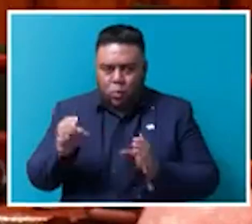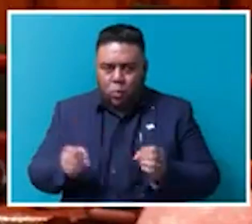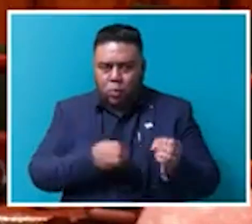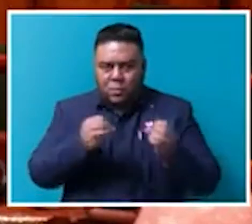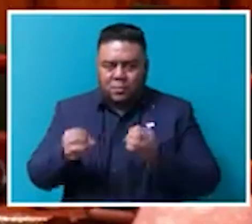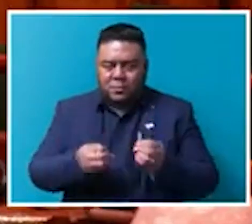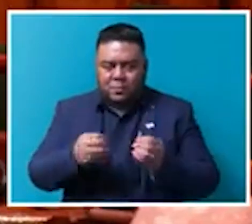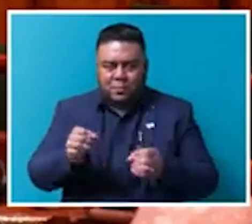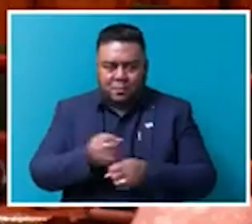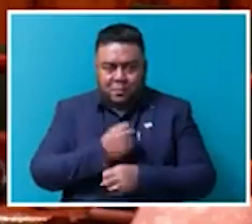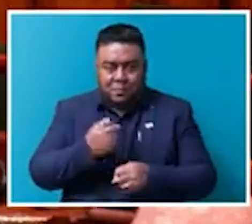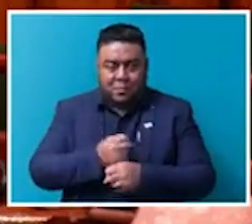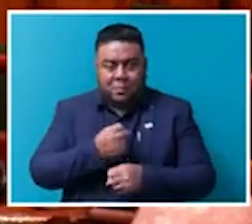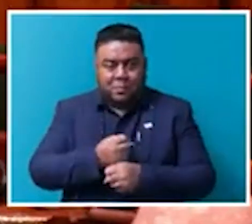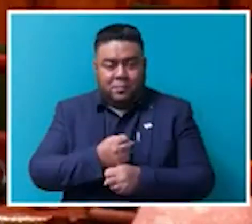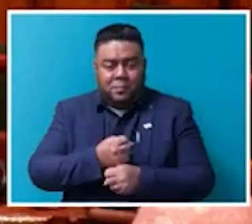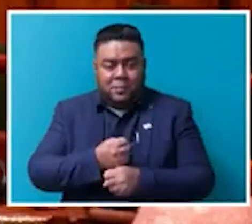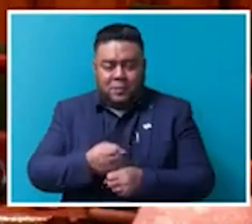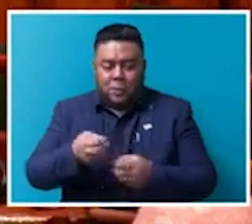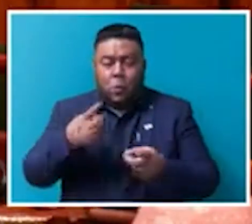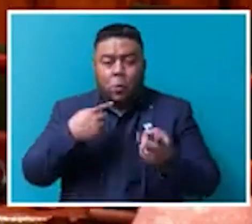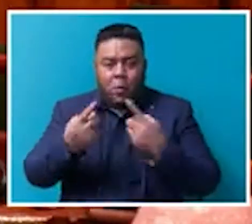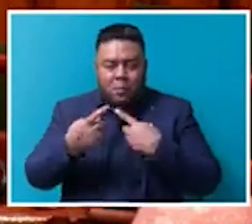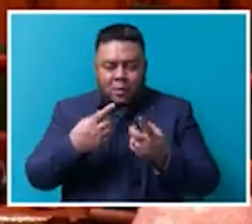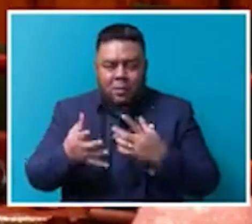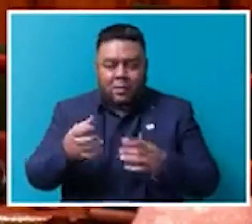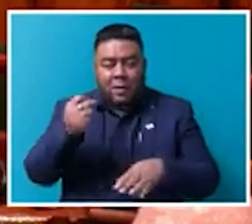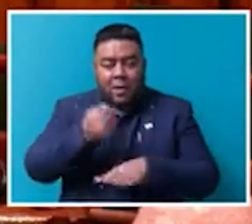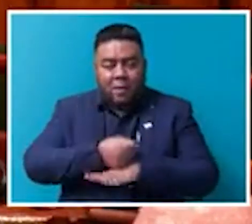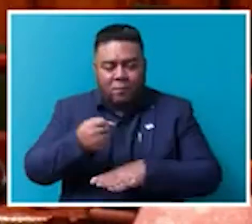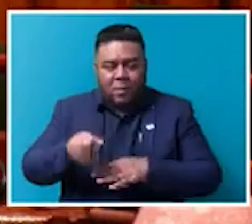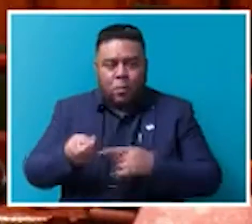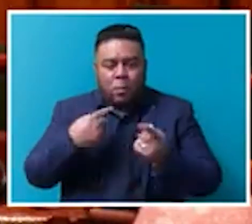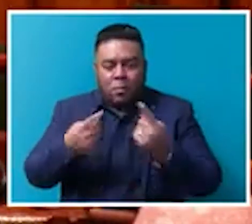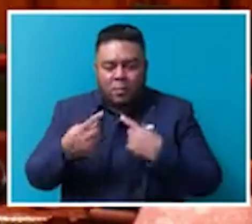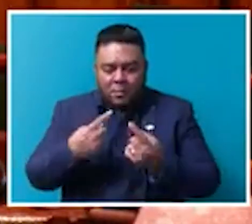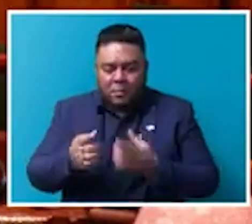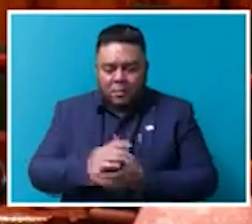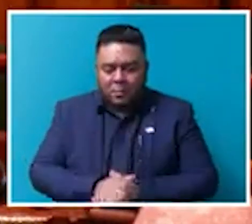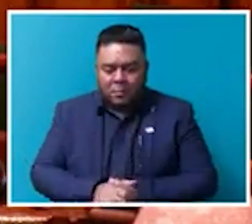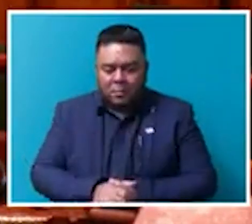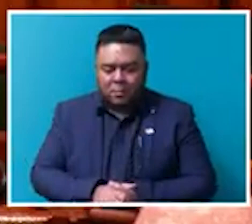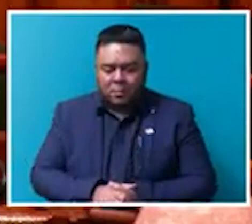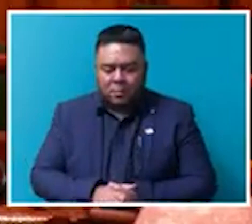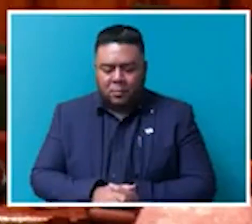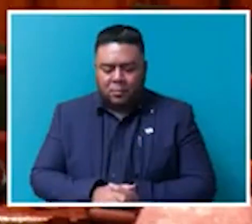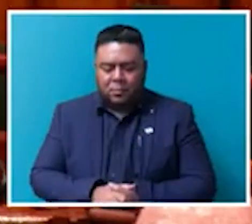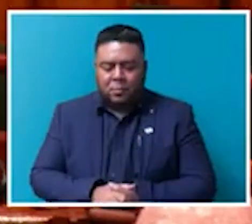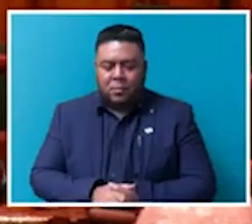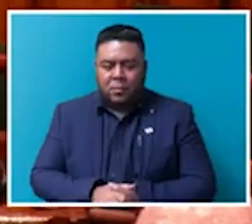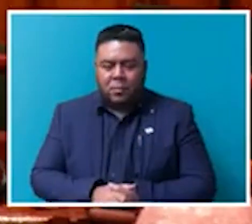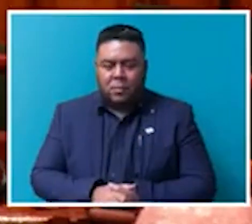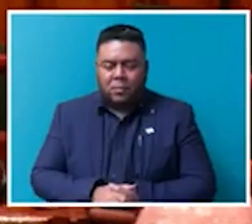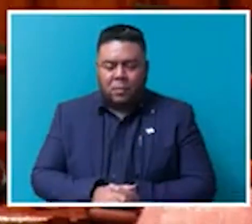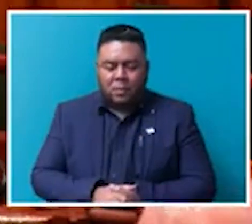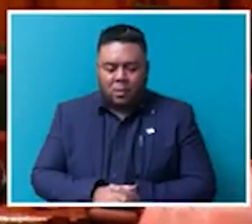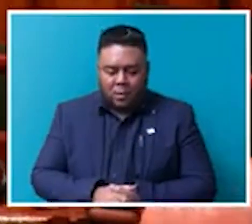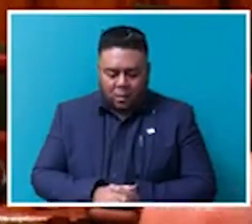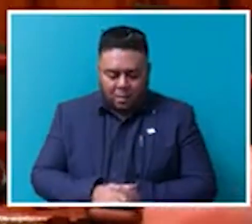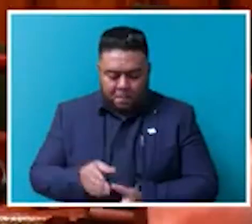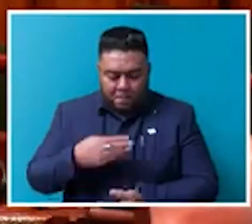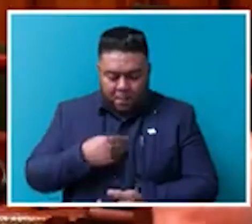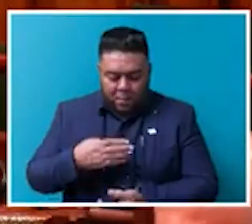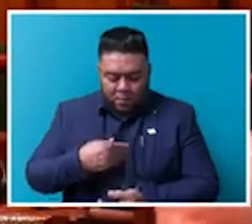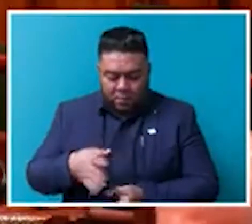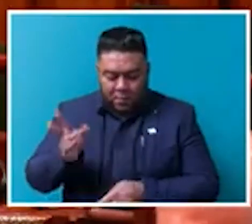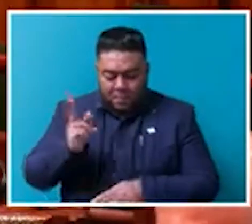made, and it is in our website, government website, and also on immigration Facebook page. Members of the public can